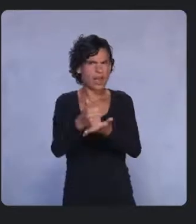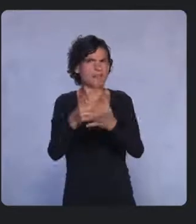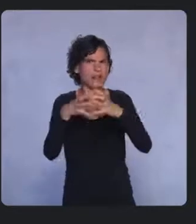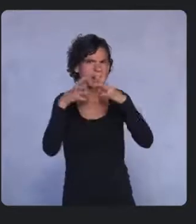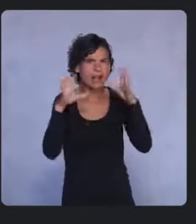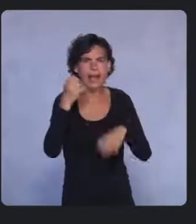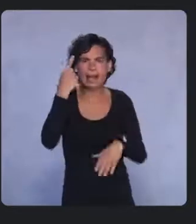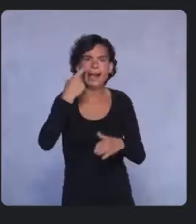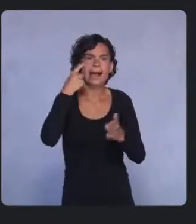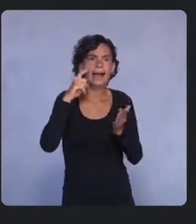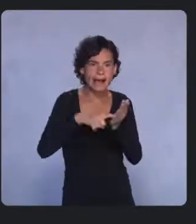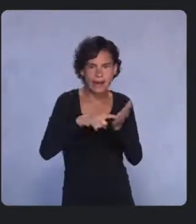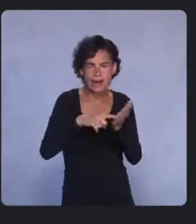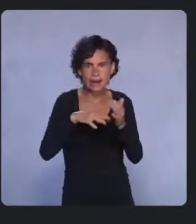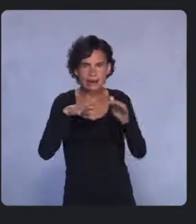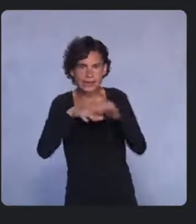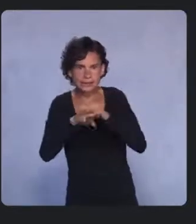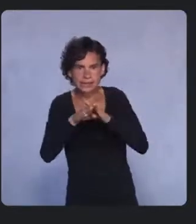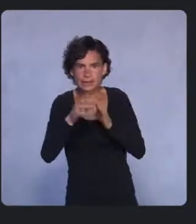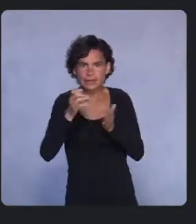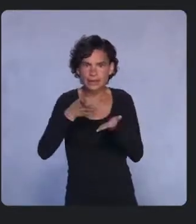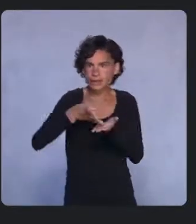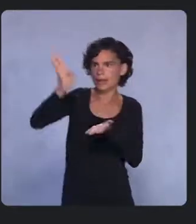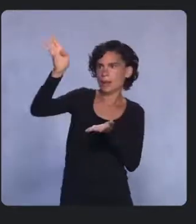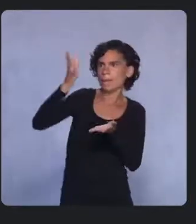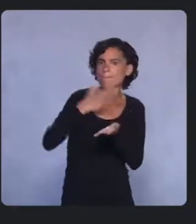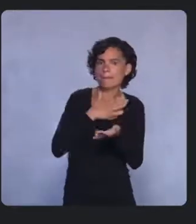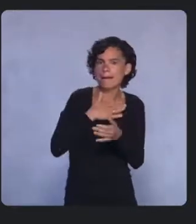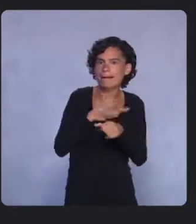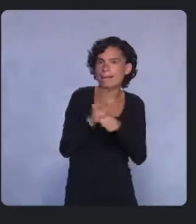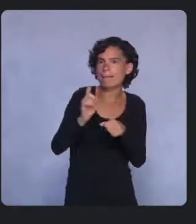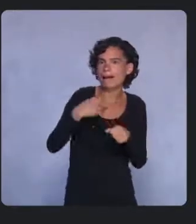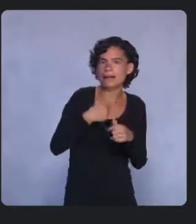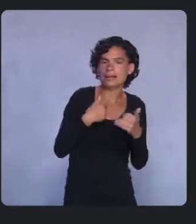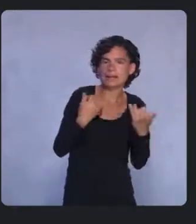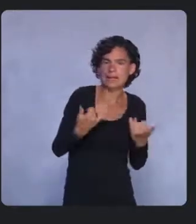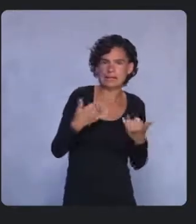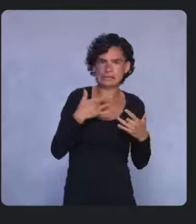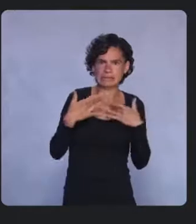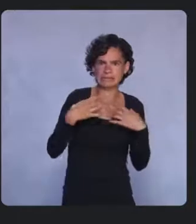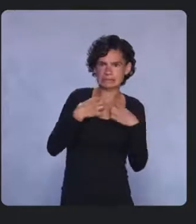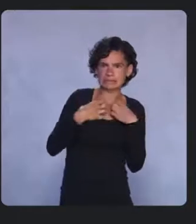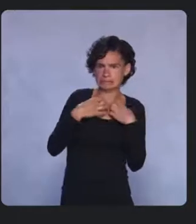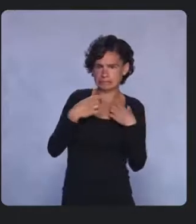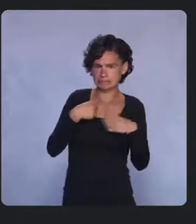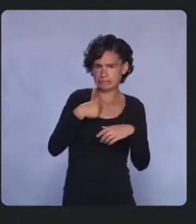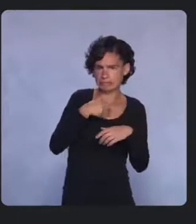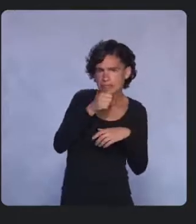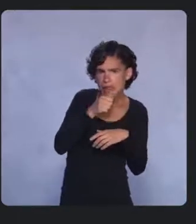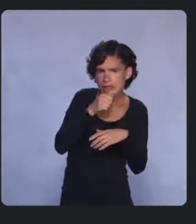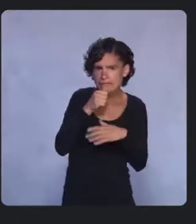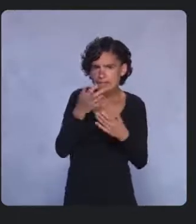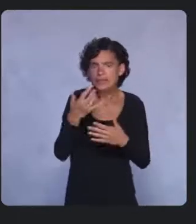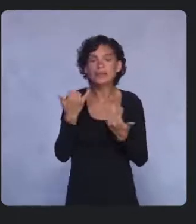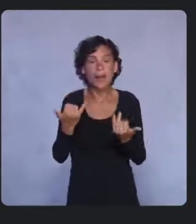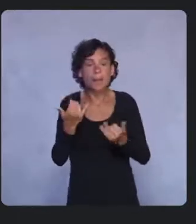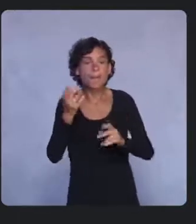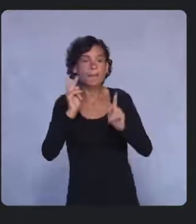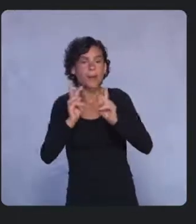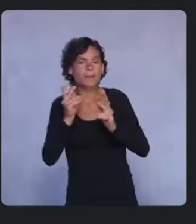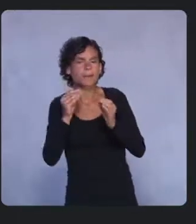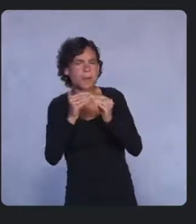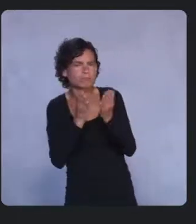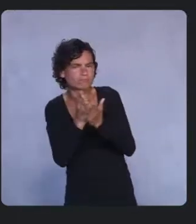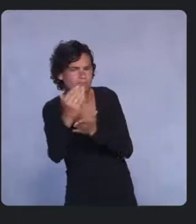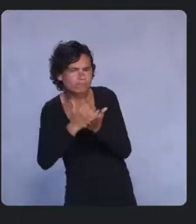that this access can also raise privacy questions. To give people more transparency and control, we've created a